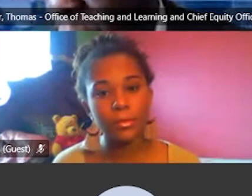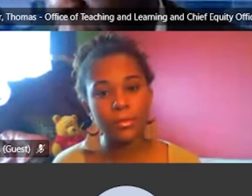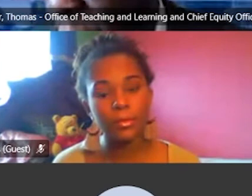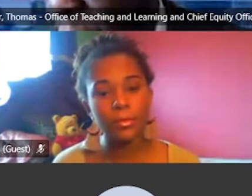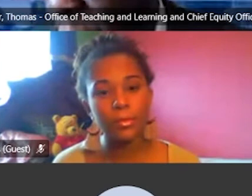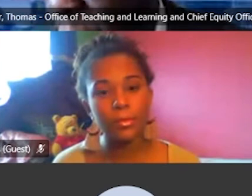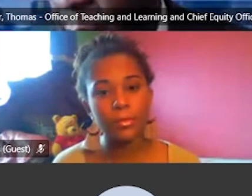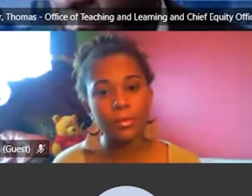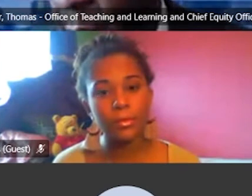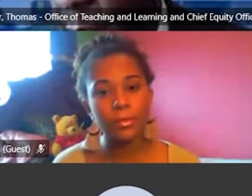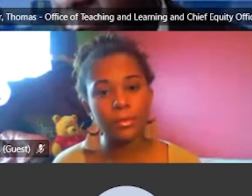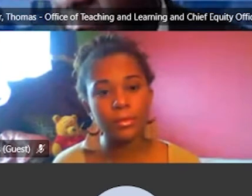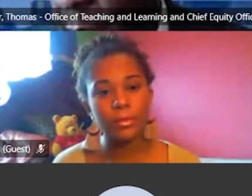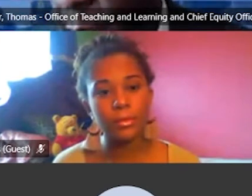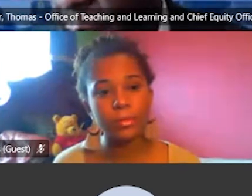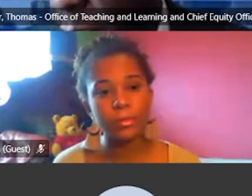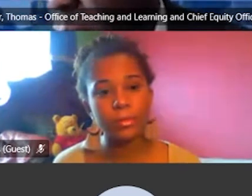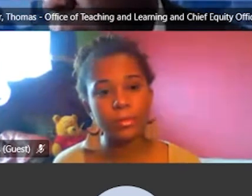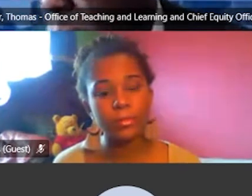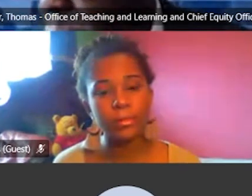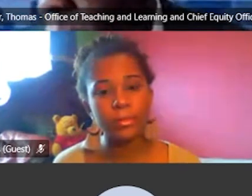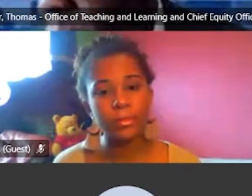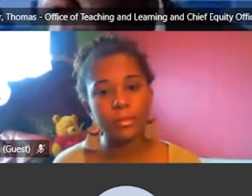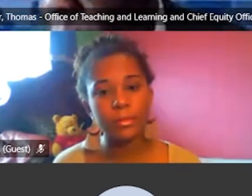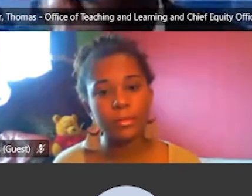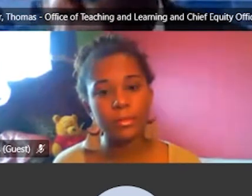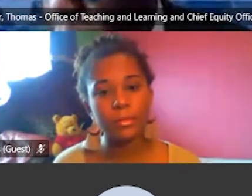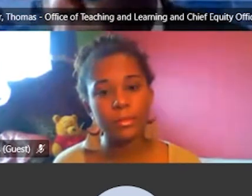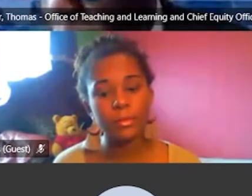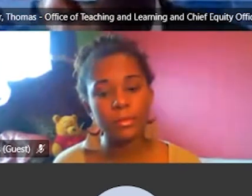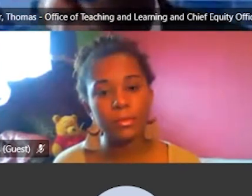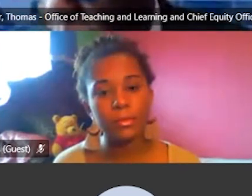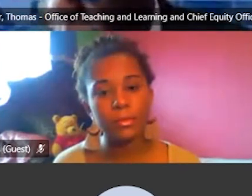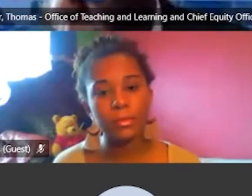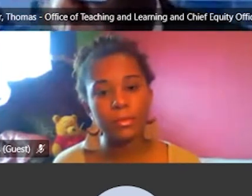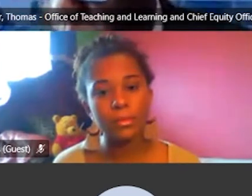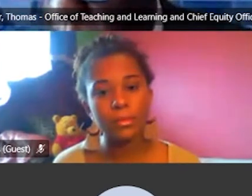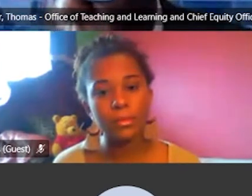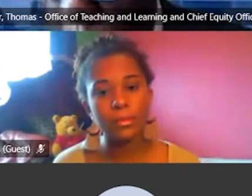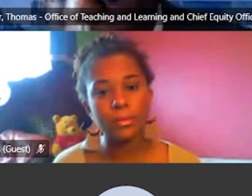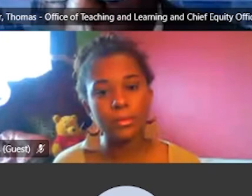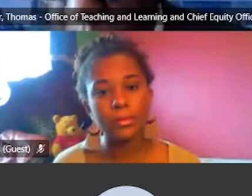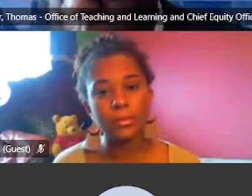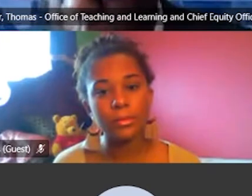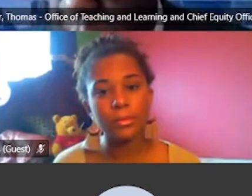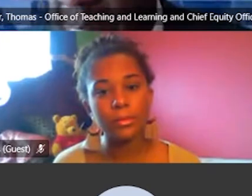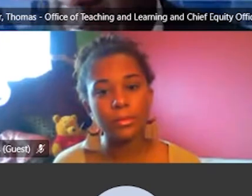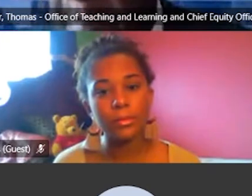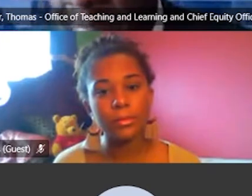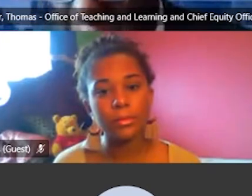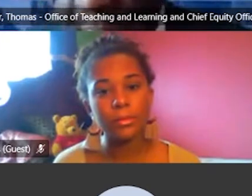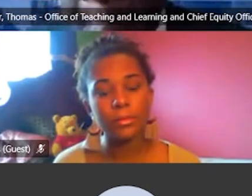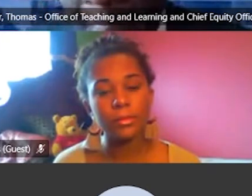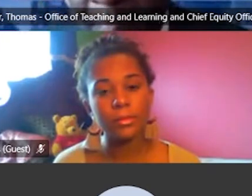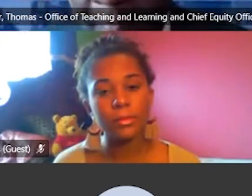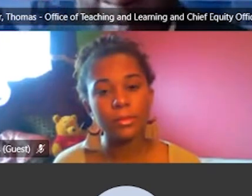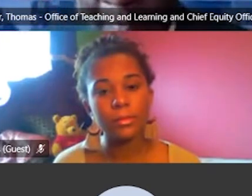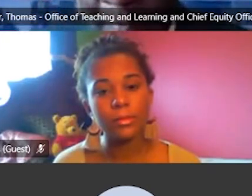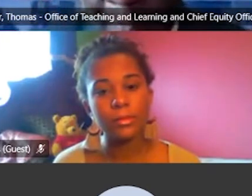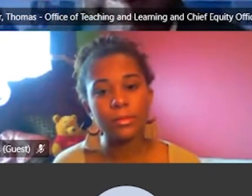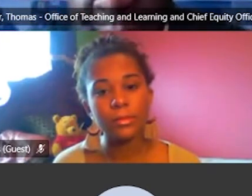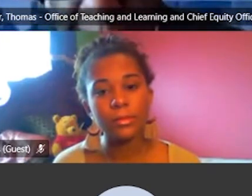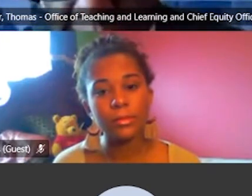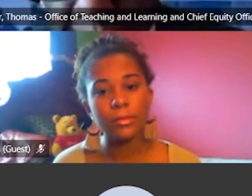implement that, and I can't remember the original policy that will change once that does happen. And right now we're struggling with that because